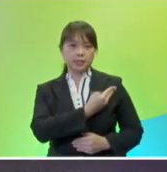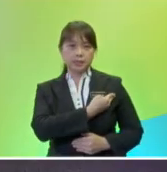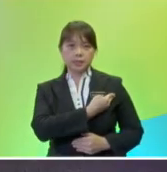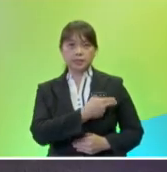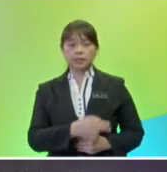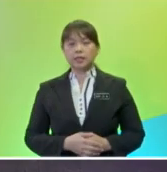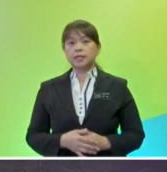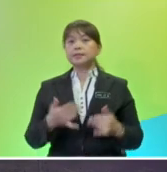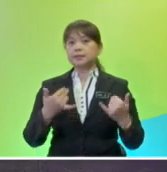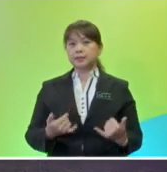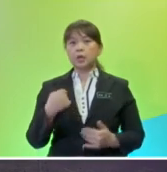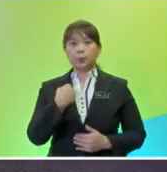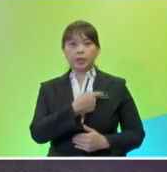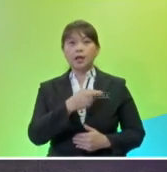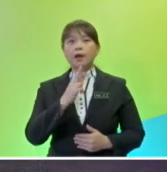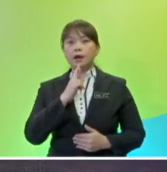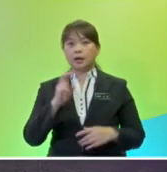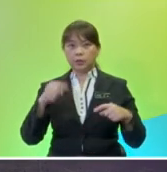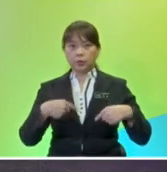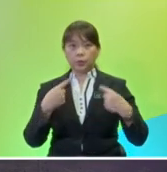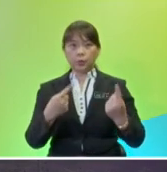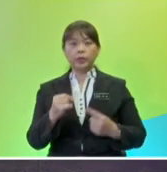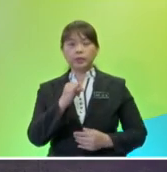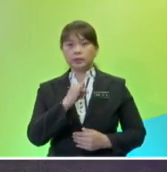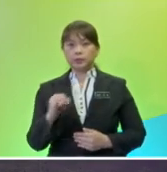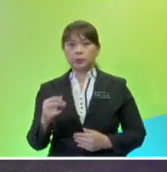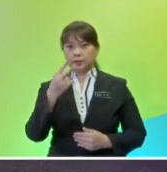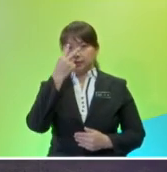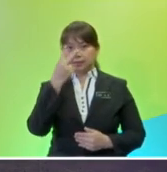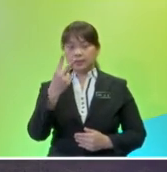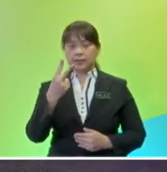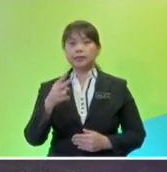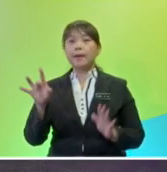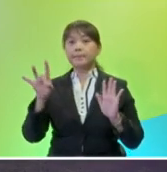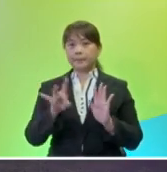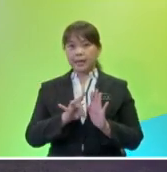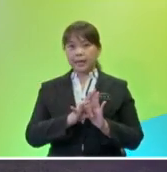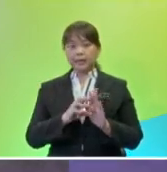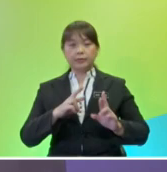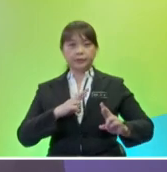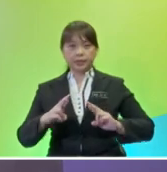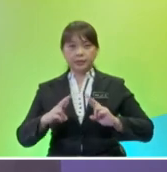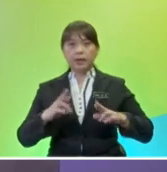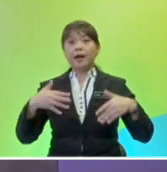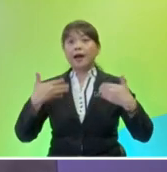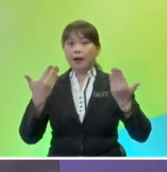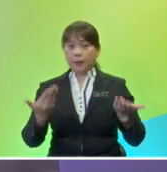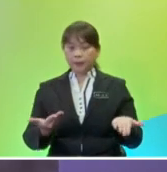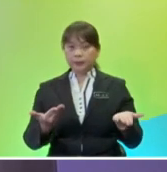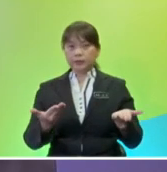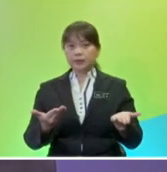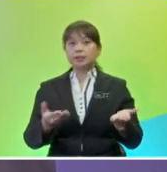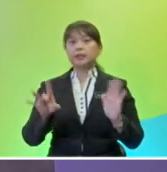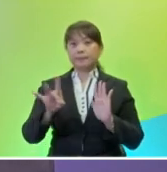so now we are going to see magnet reaction. How magnets will react to objects